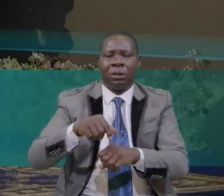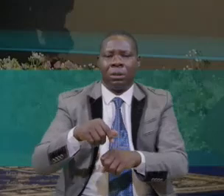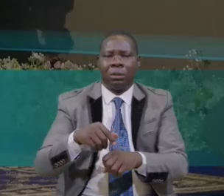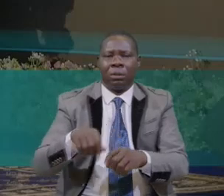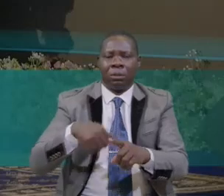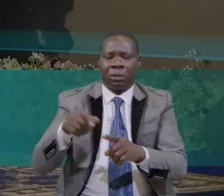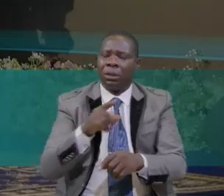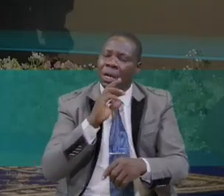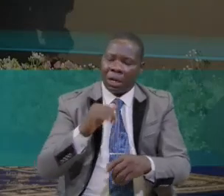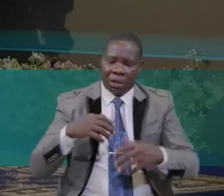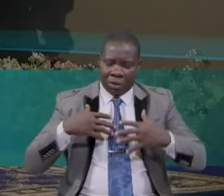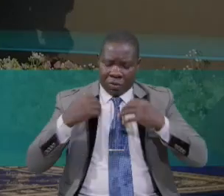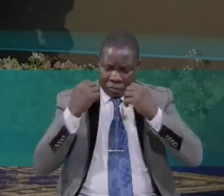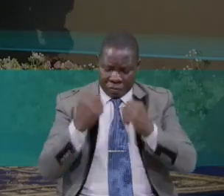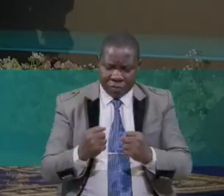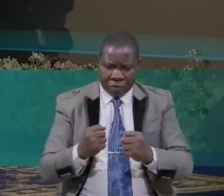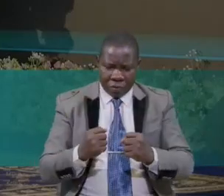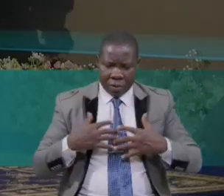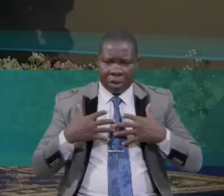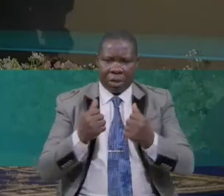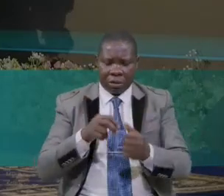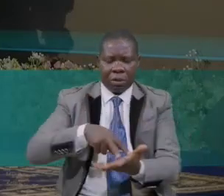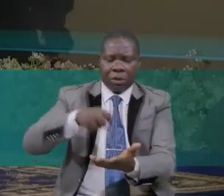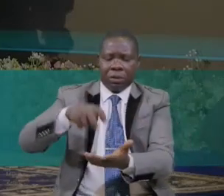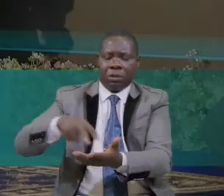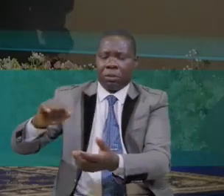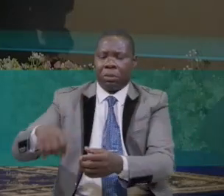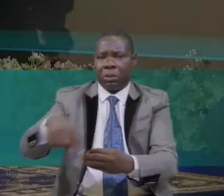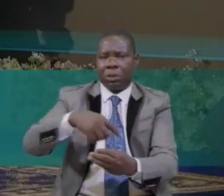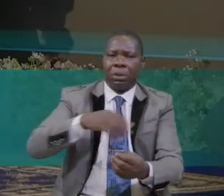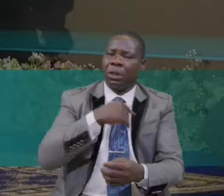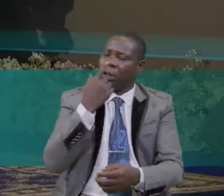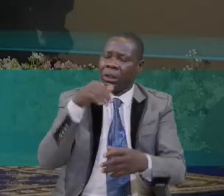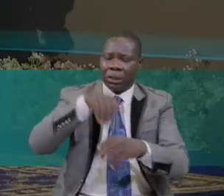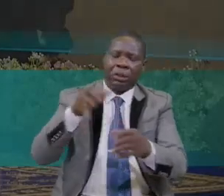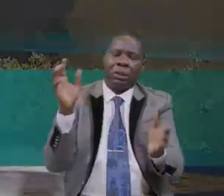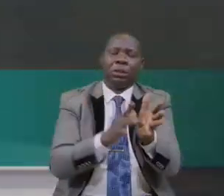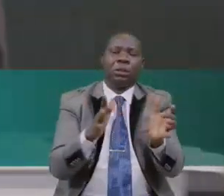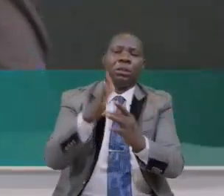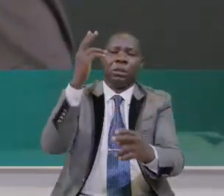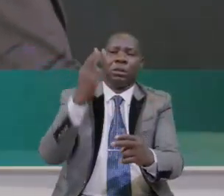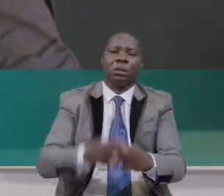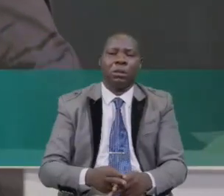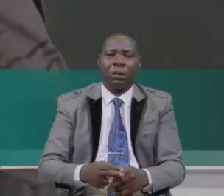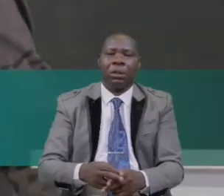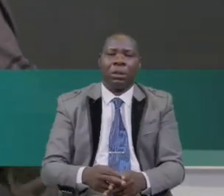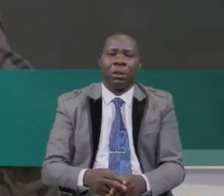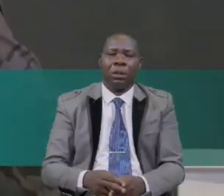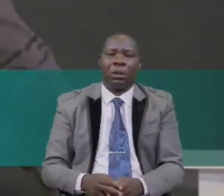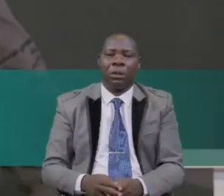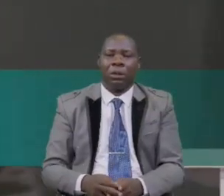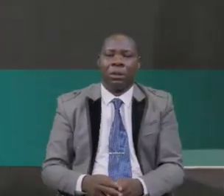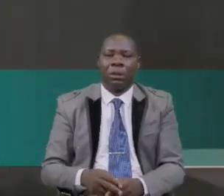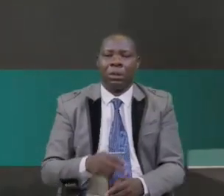and jumping and running, and they say, in Jesus' name, and then they, you know, put their hands and all